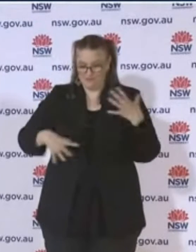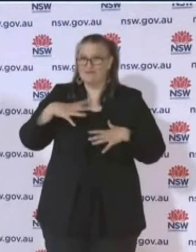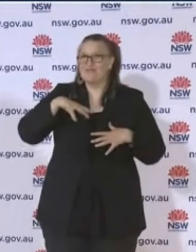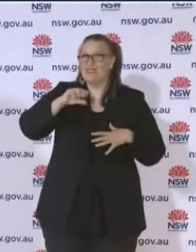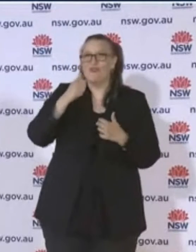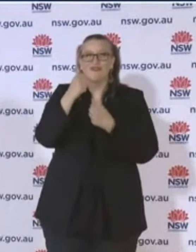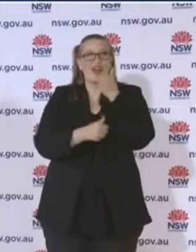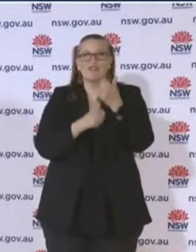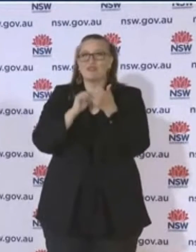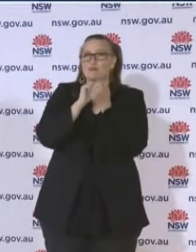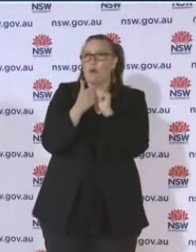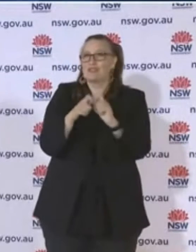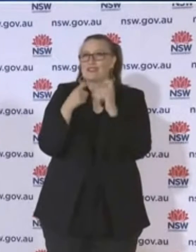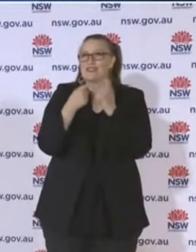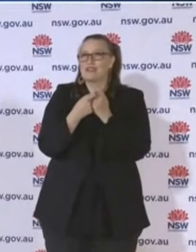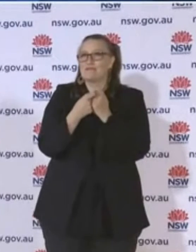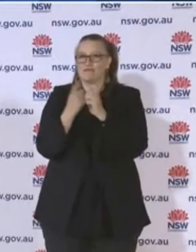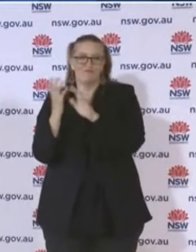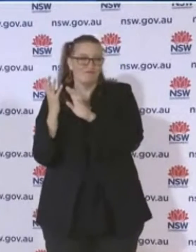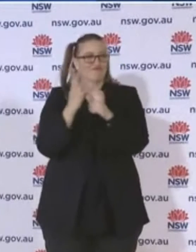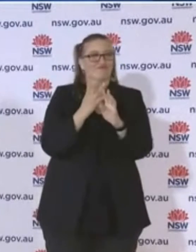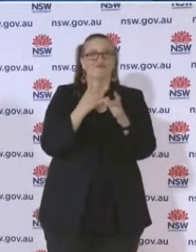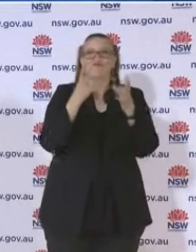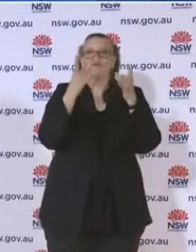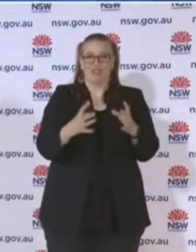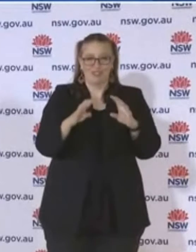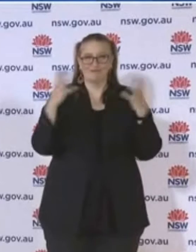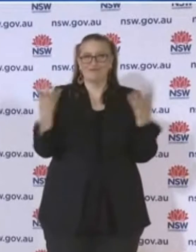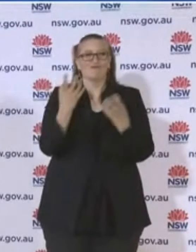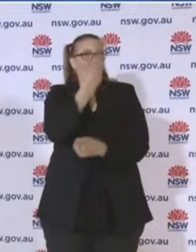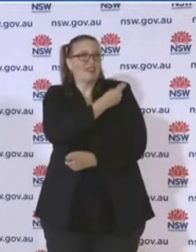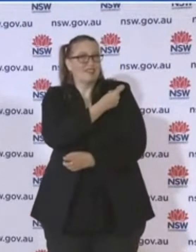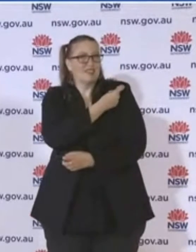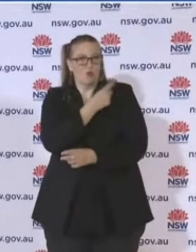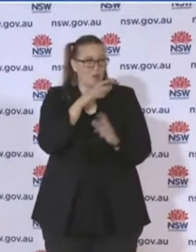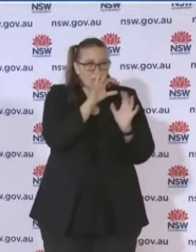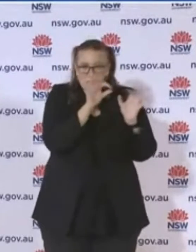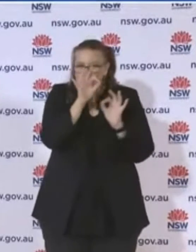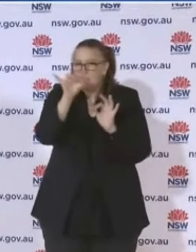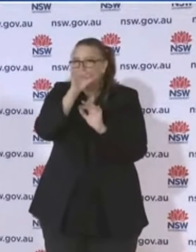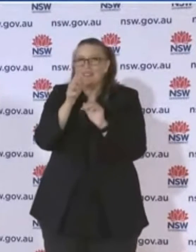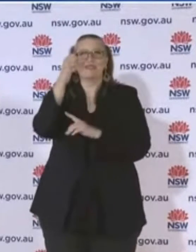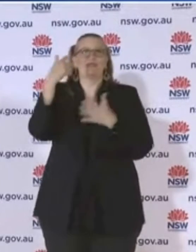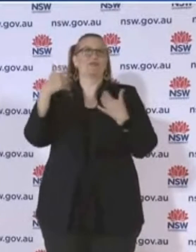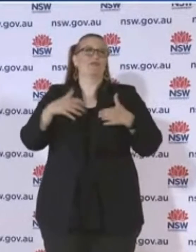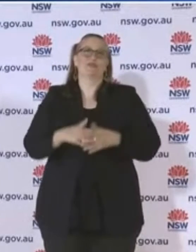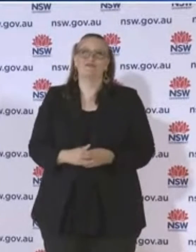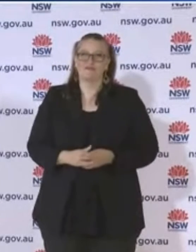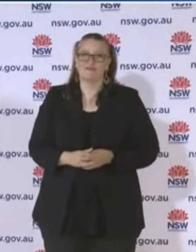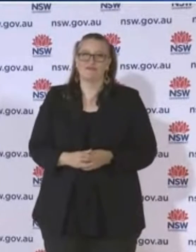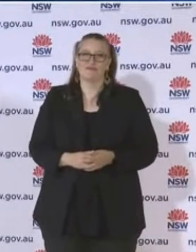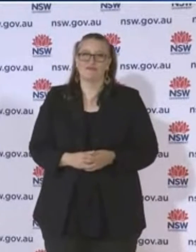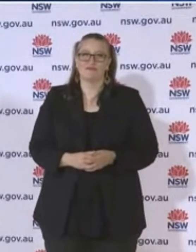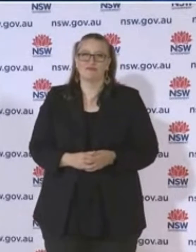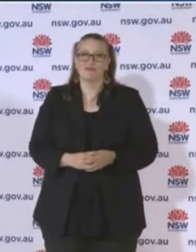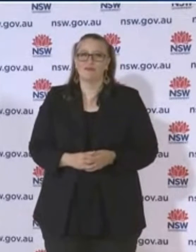wanted to say a special thank you to community leaders, non-government organisations who've worked with us to support those higher